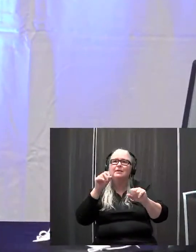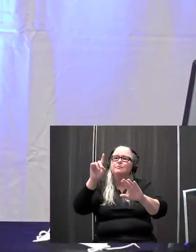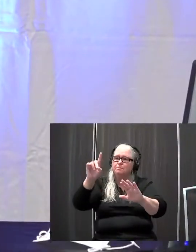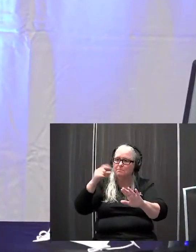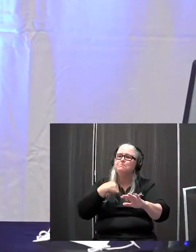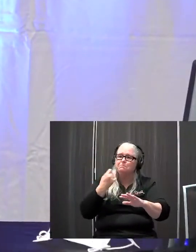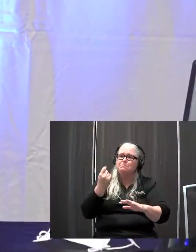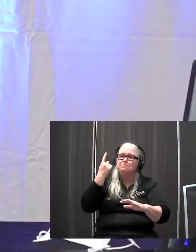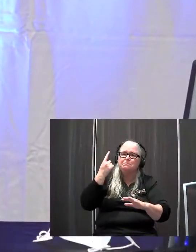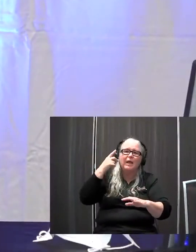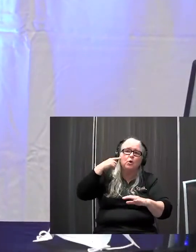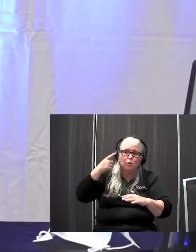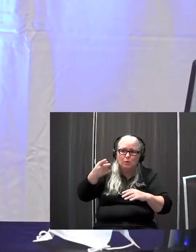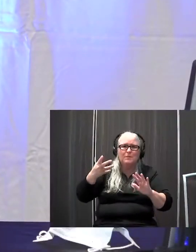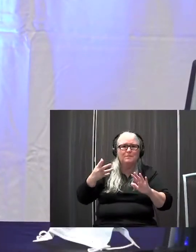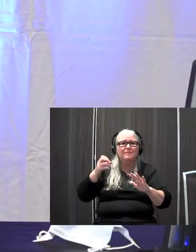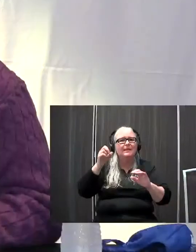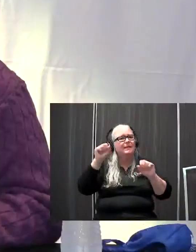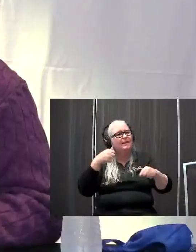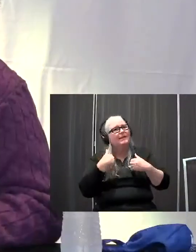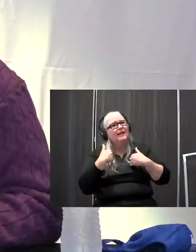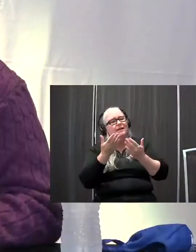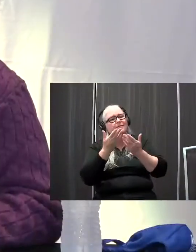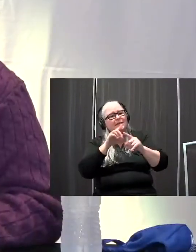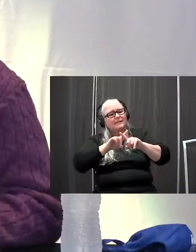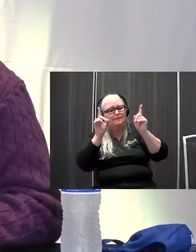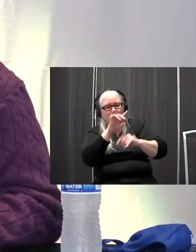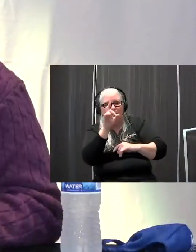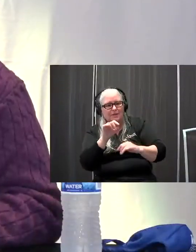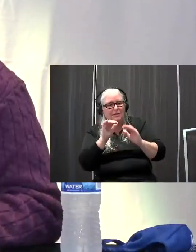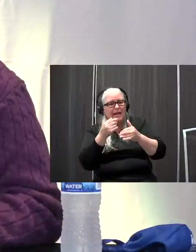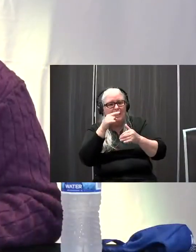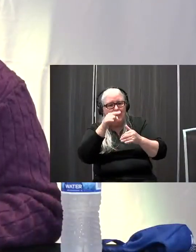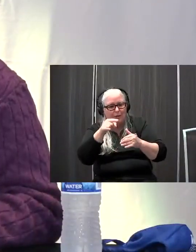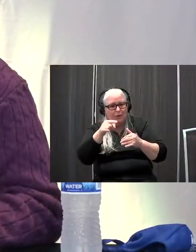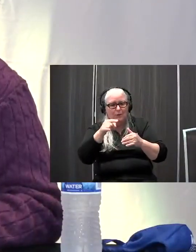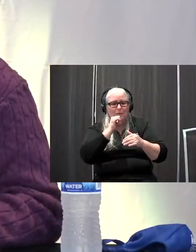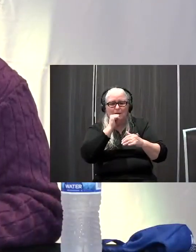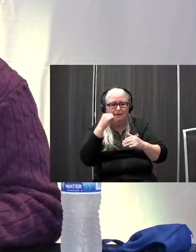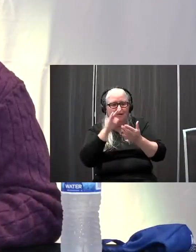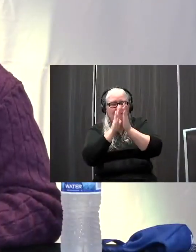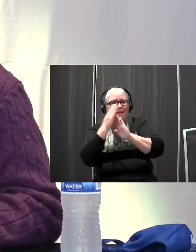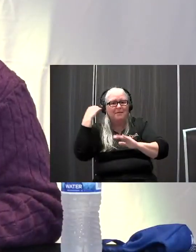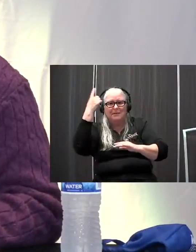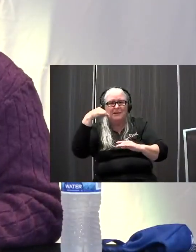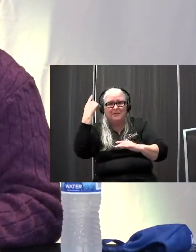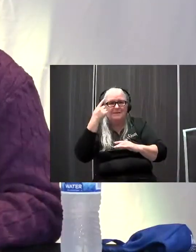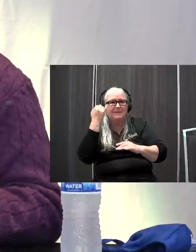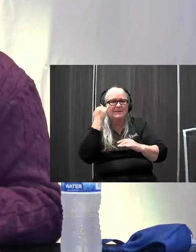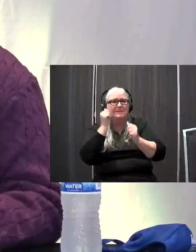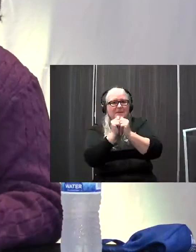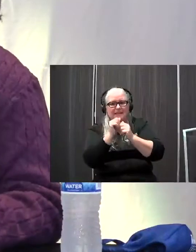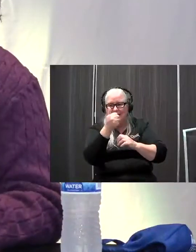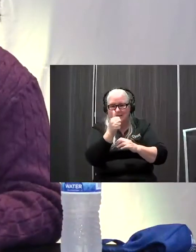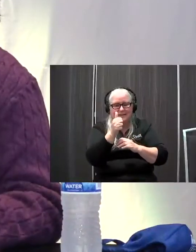way to respond to. So can I ask a different question? How do you stay sane with 10 questions down to a year and a half to 3? Because I think that's